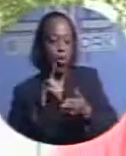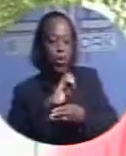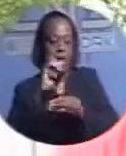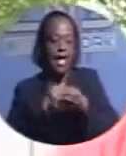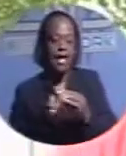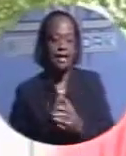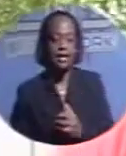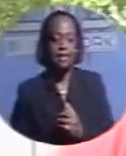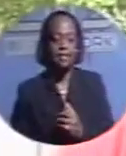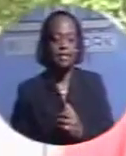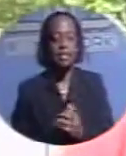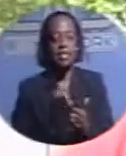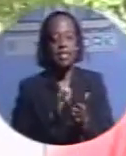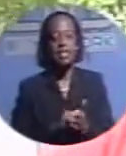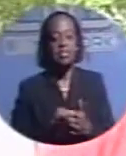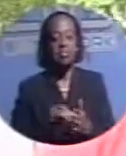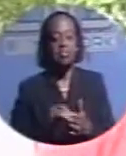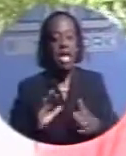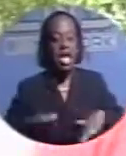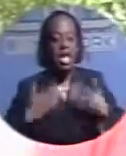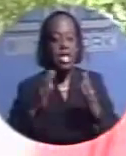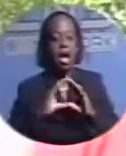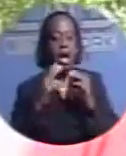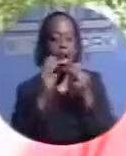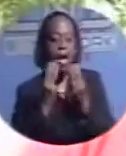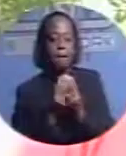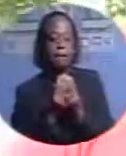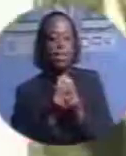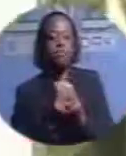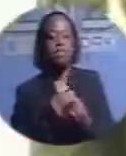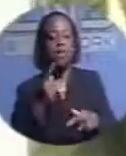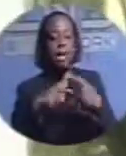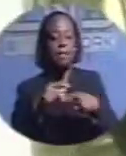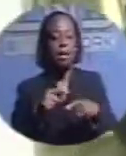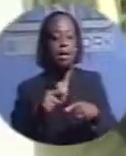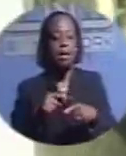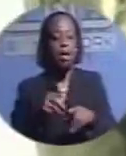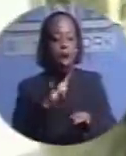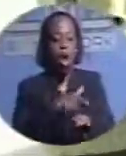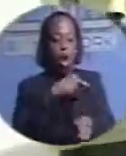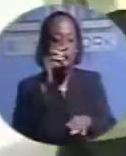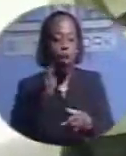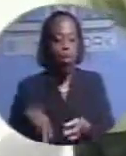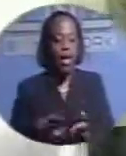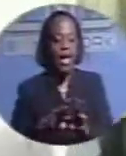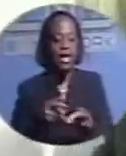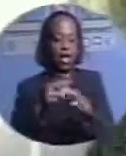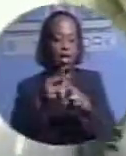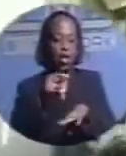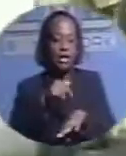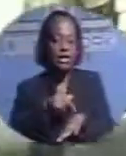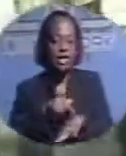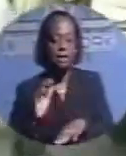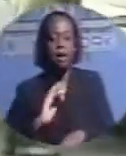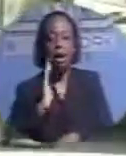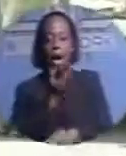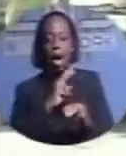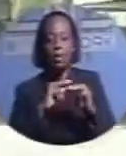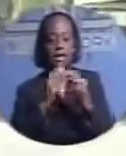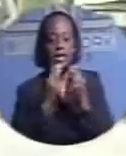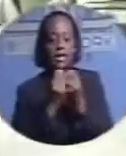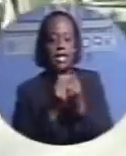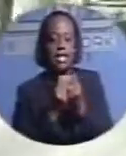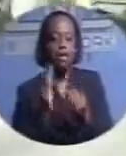is a fairly young club, and we've come a long way in such a short time. And our team this year would be comprised of